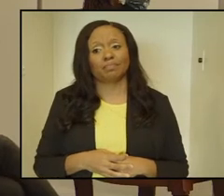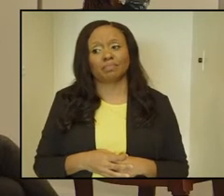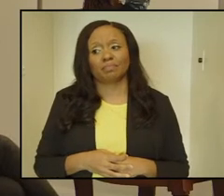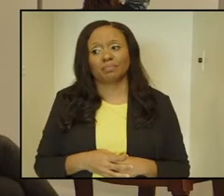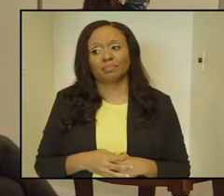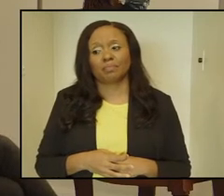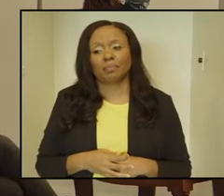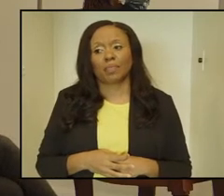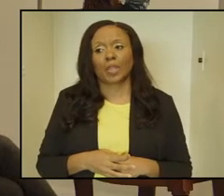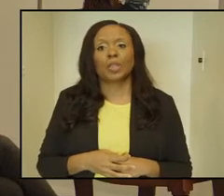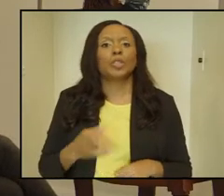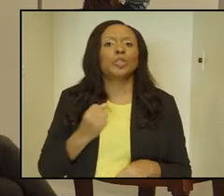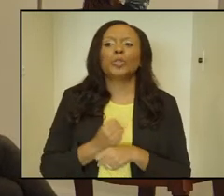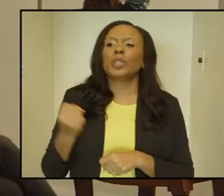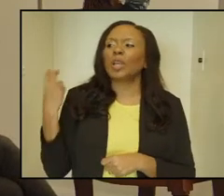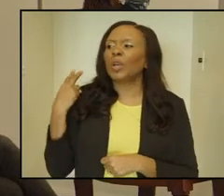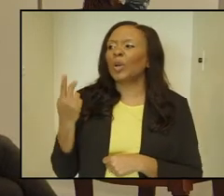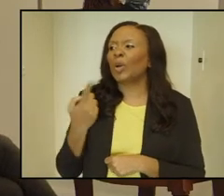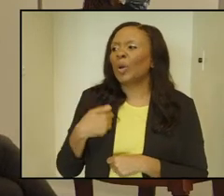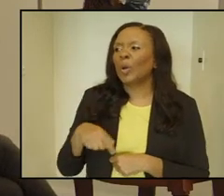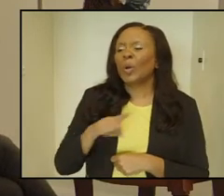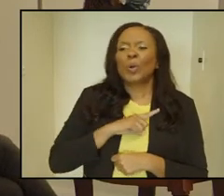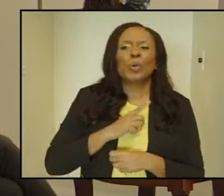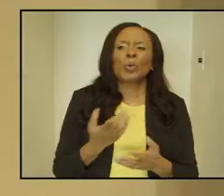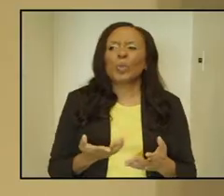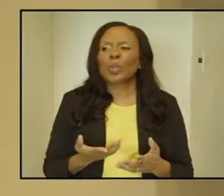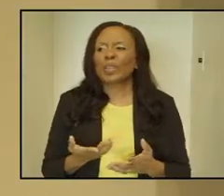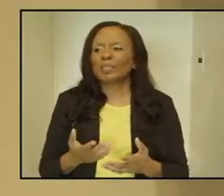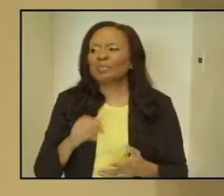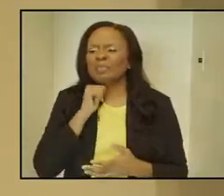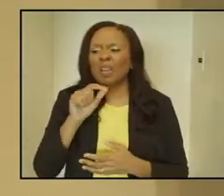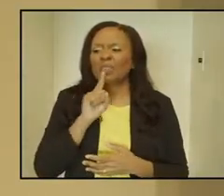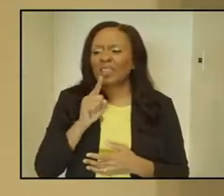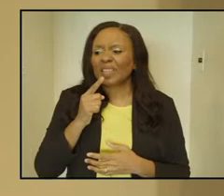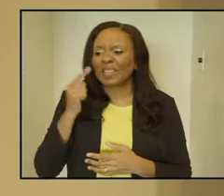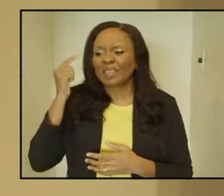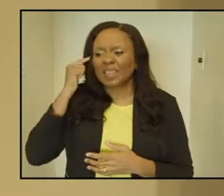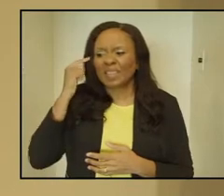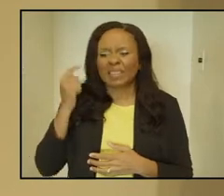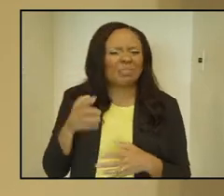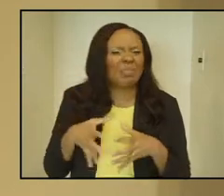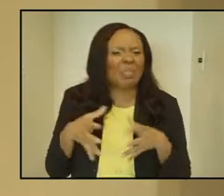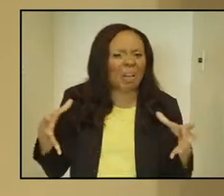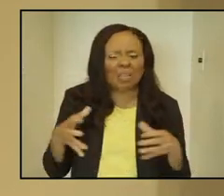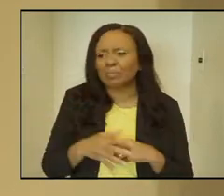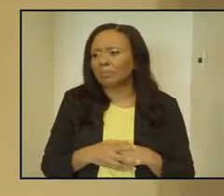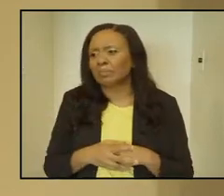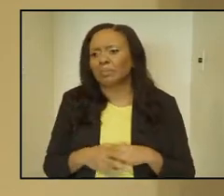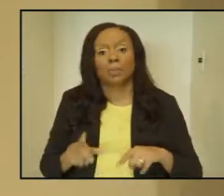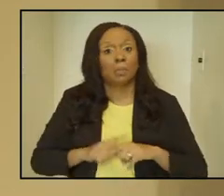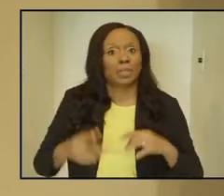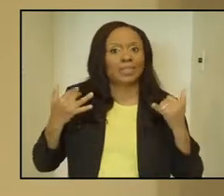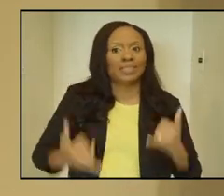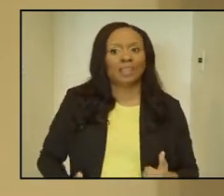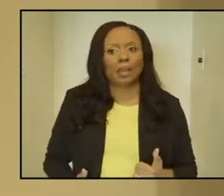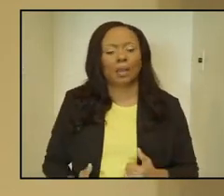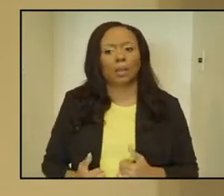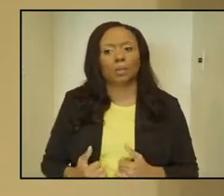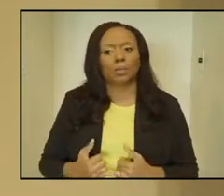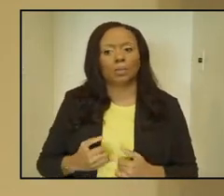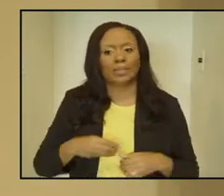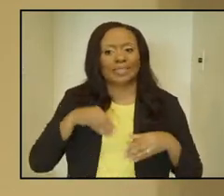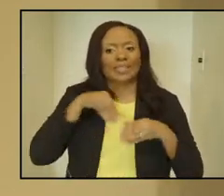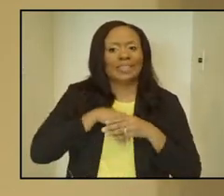granted 2 years ago, we now do differently. The irony was that this process was decided before